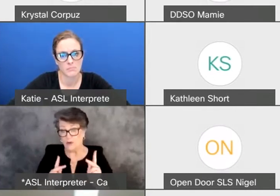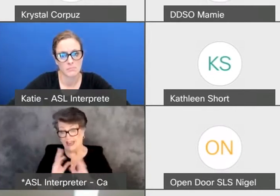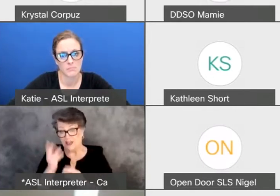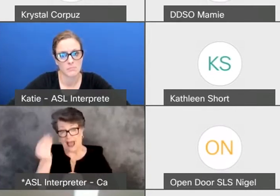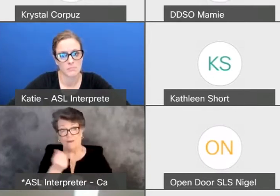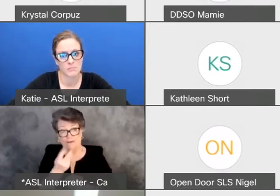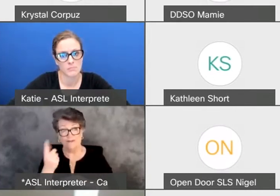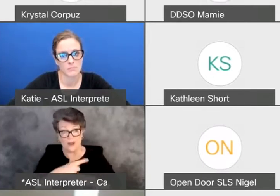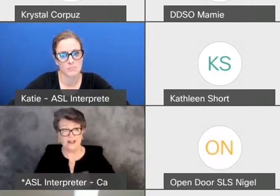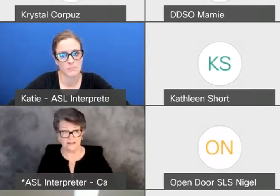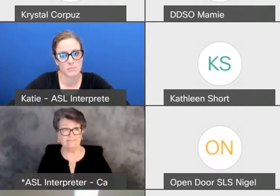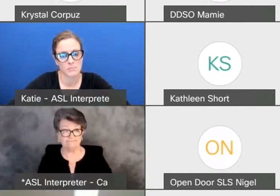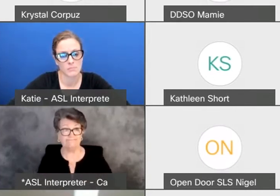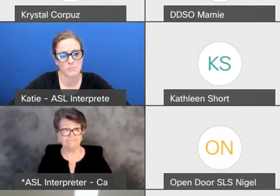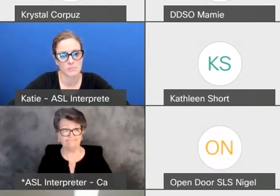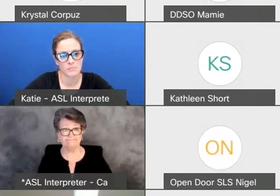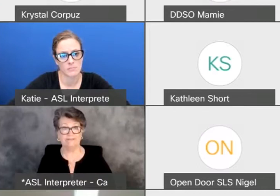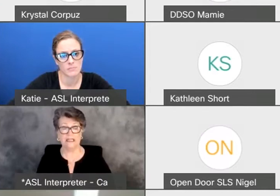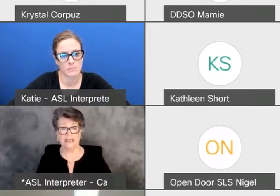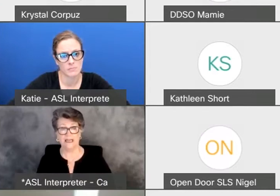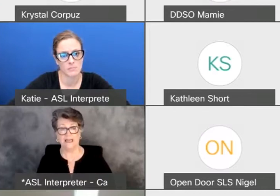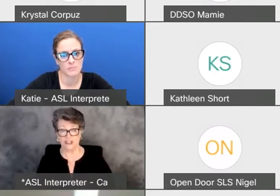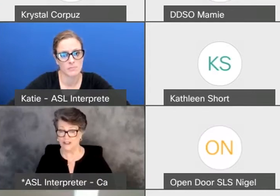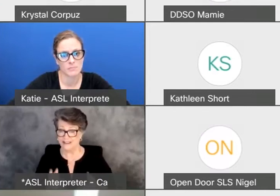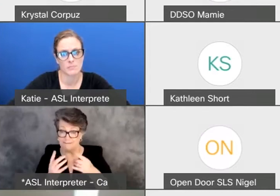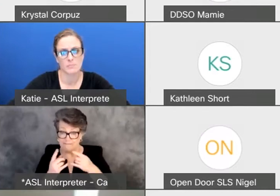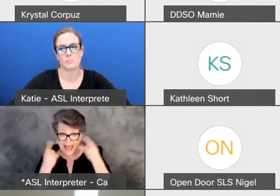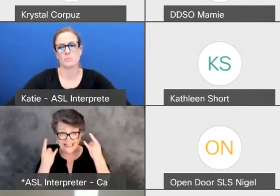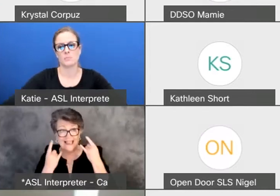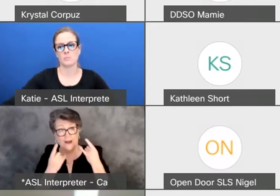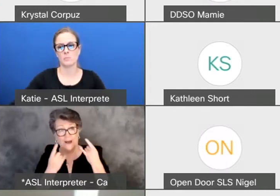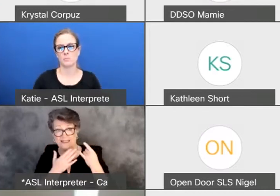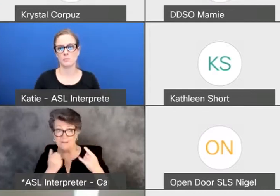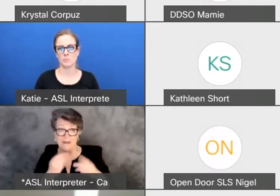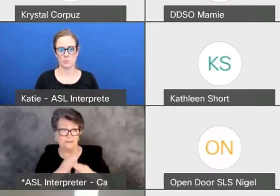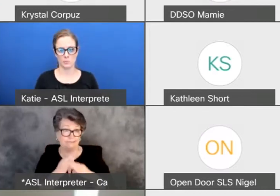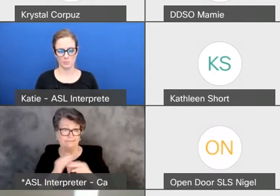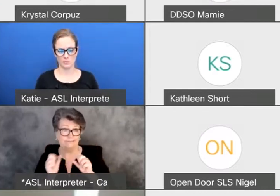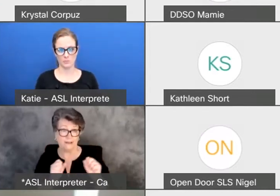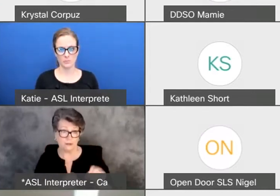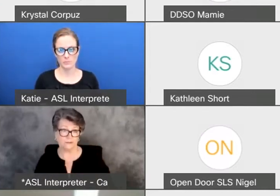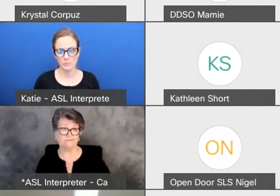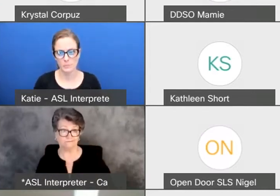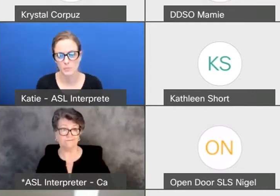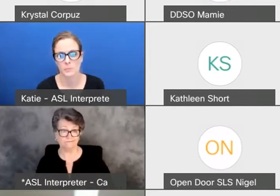few days. And so just masking up, best precautions possible.